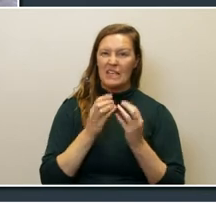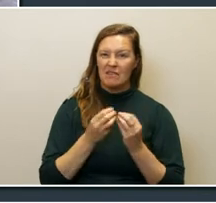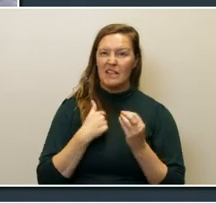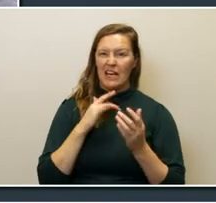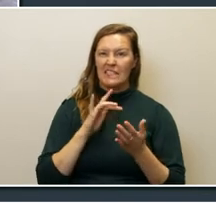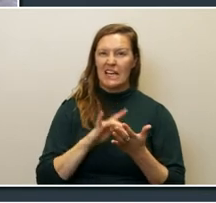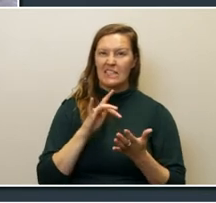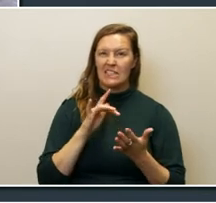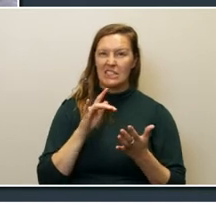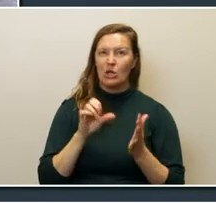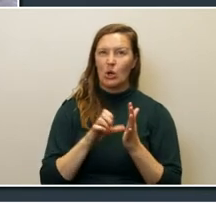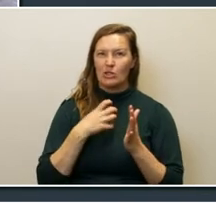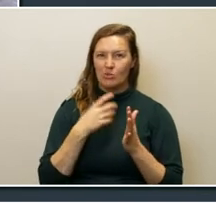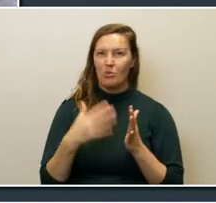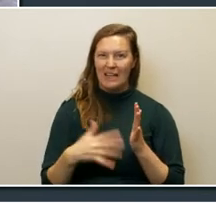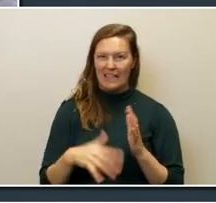touch costs more money.